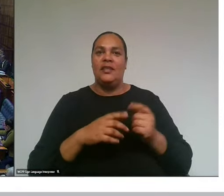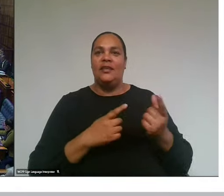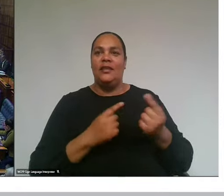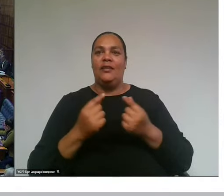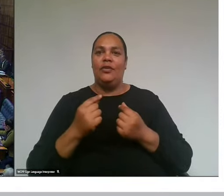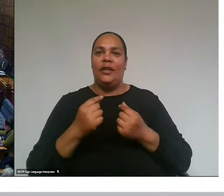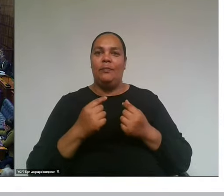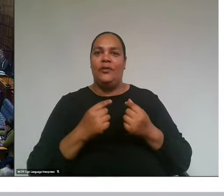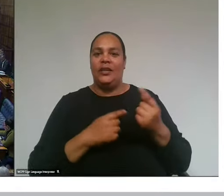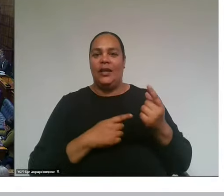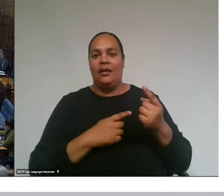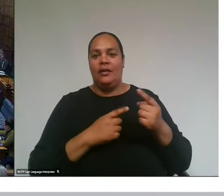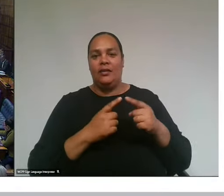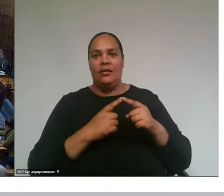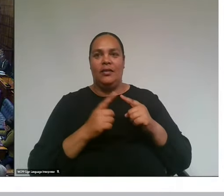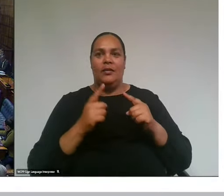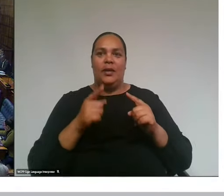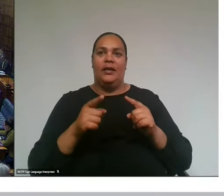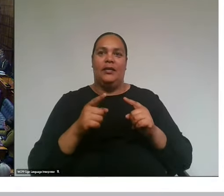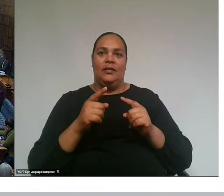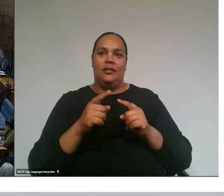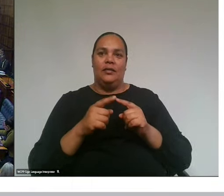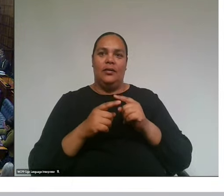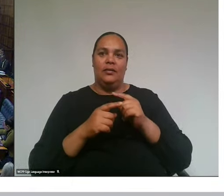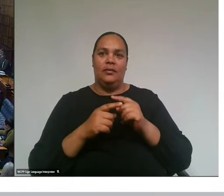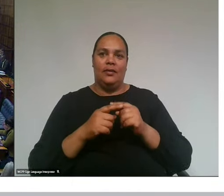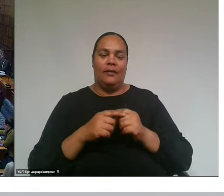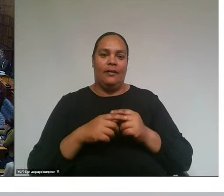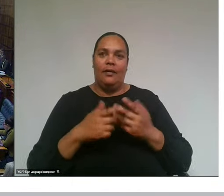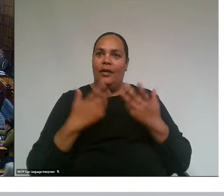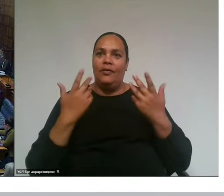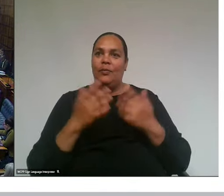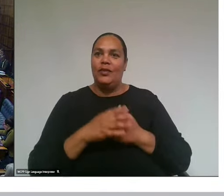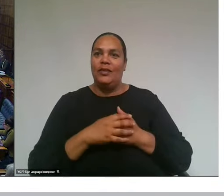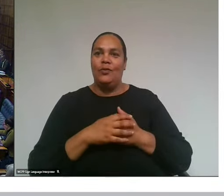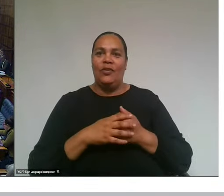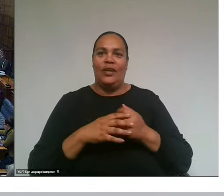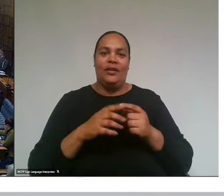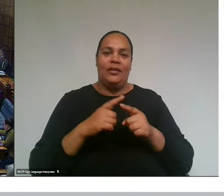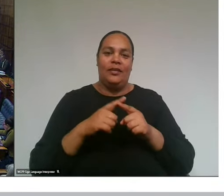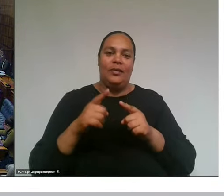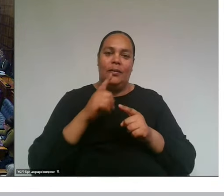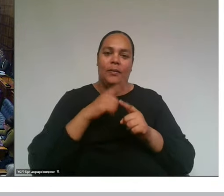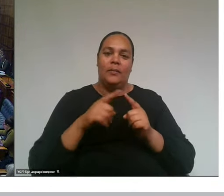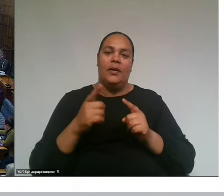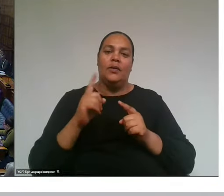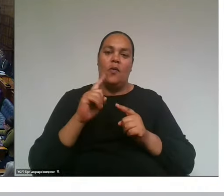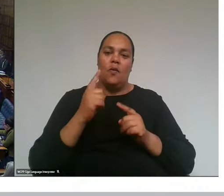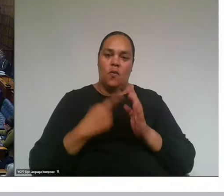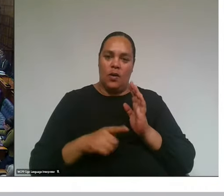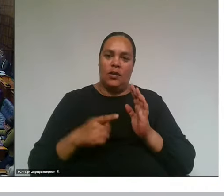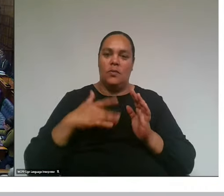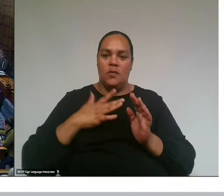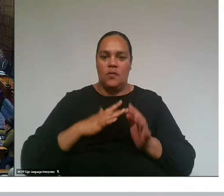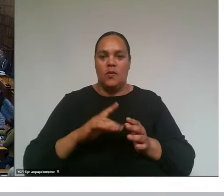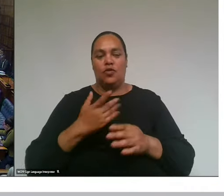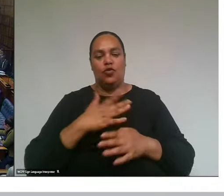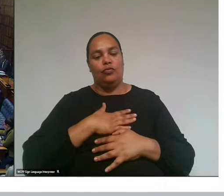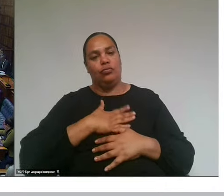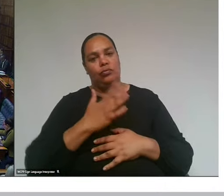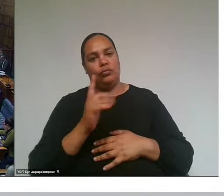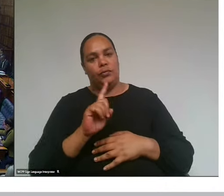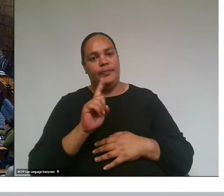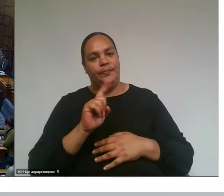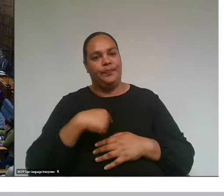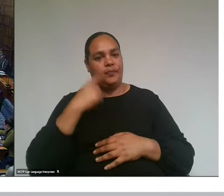economy the Western Cape economy to 6% um I must say at once I would want to appreciate I